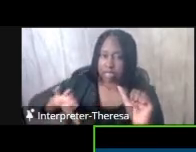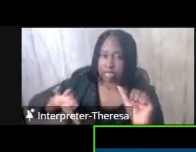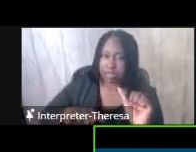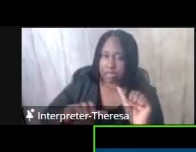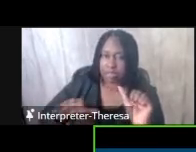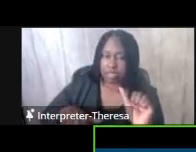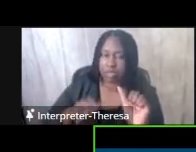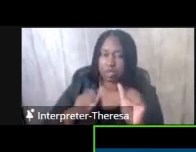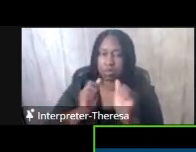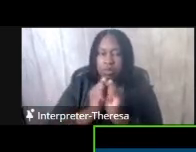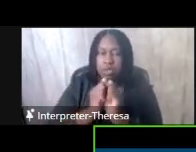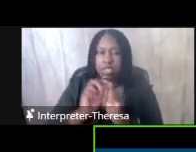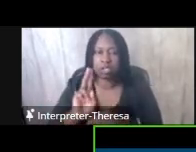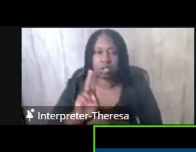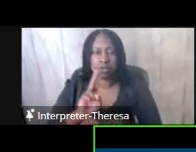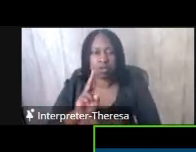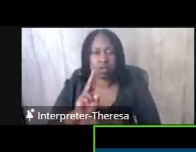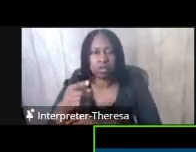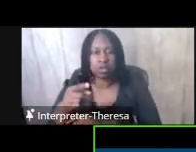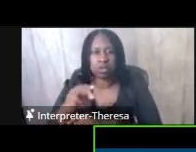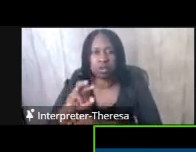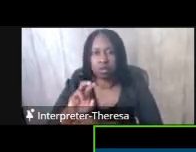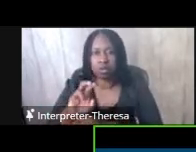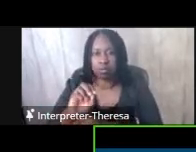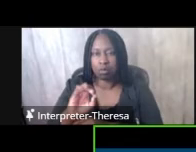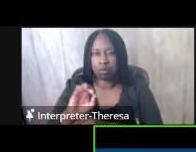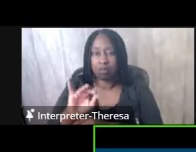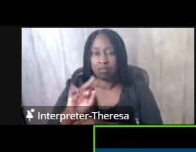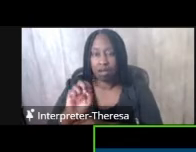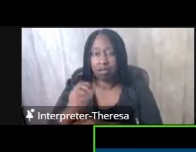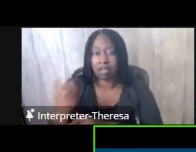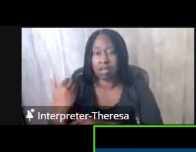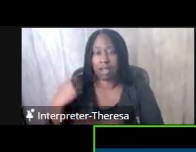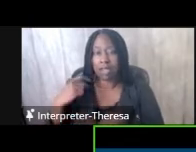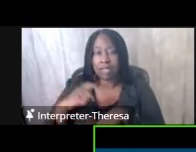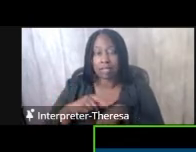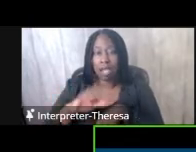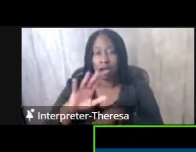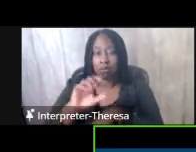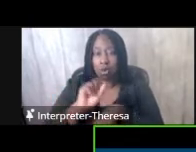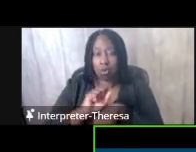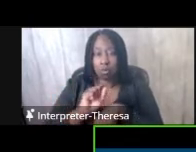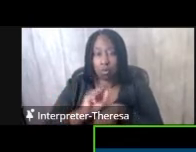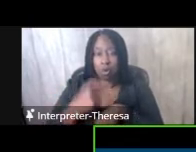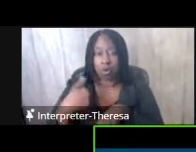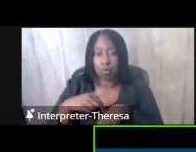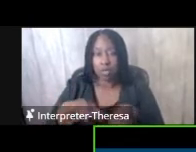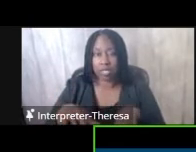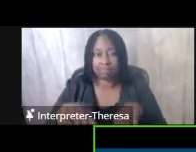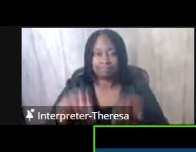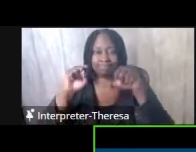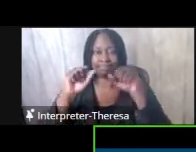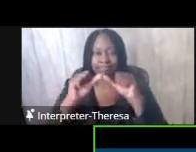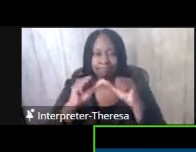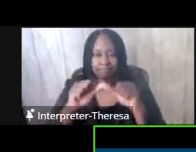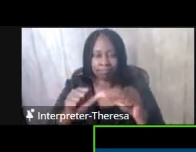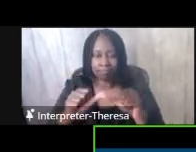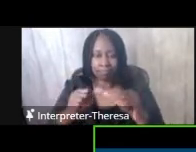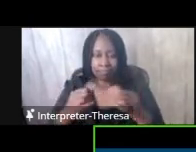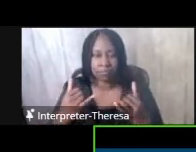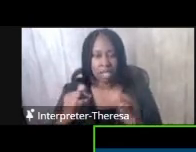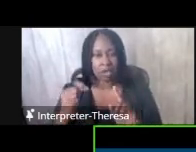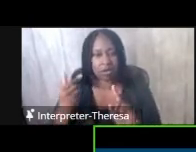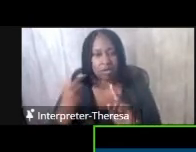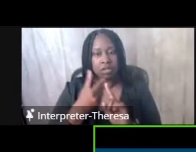those user profiles, picking up where you all left off last time. And with that, I'll hand it over to Gretchen